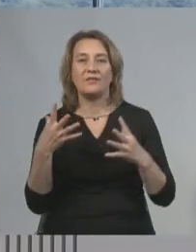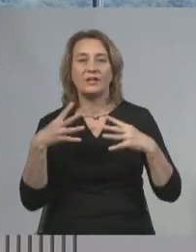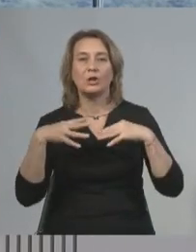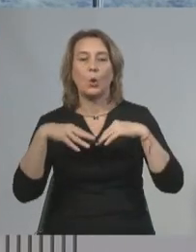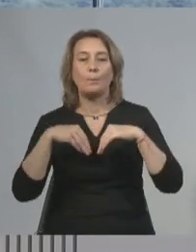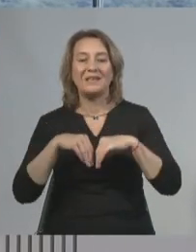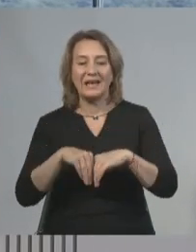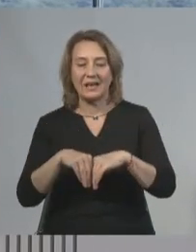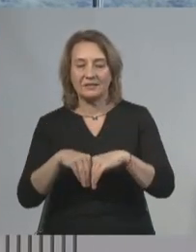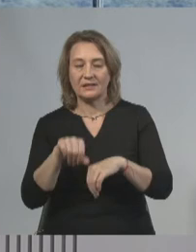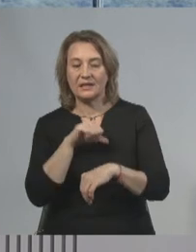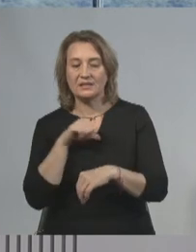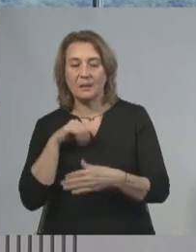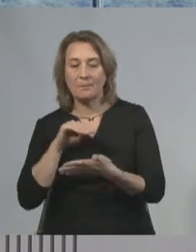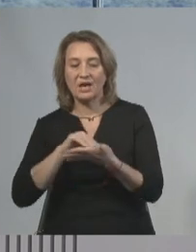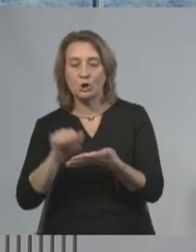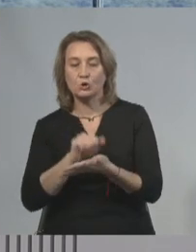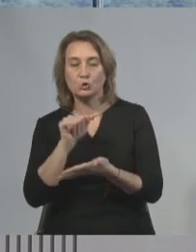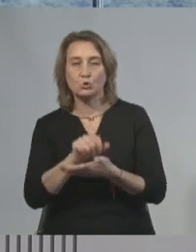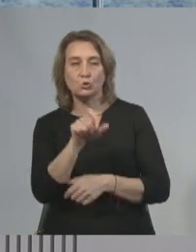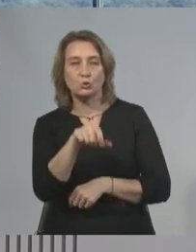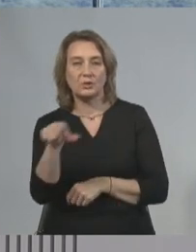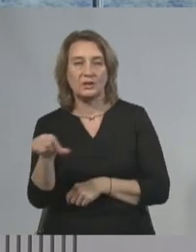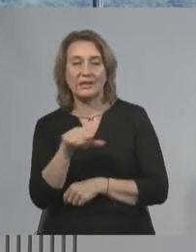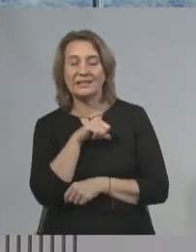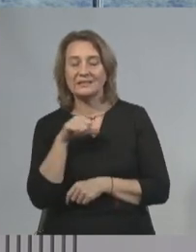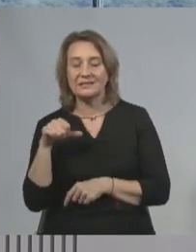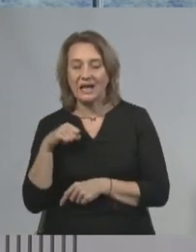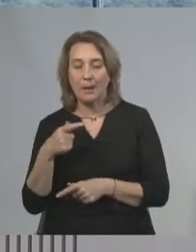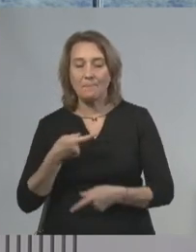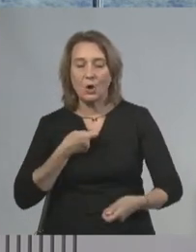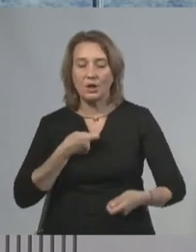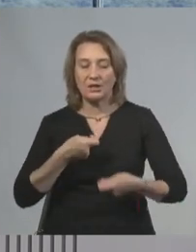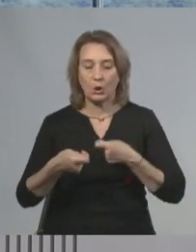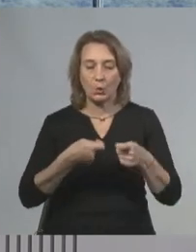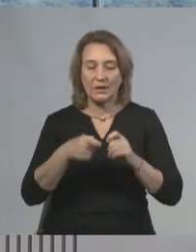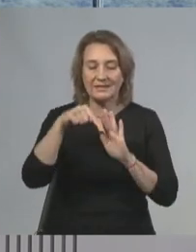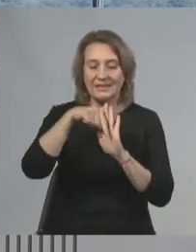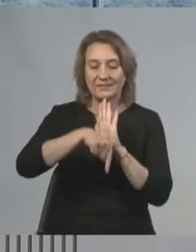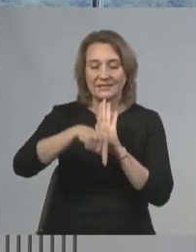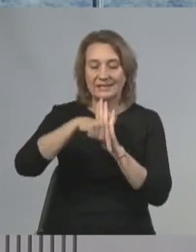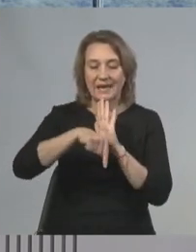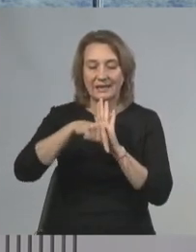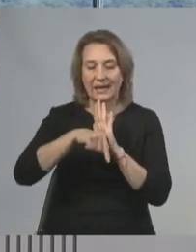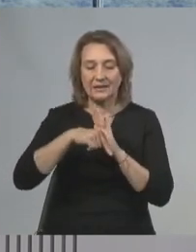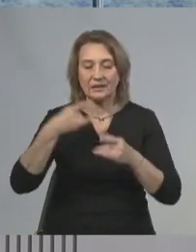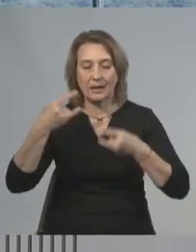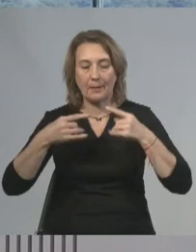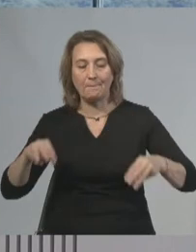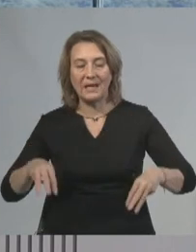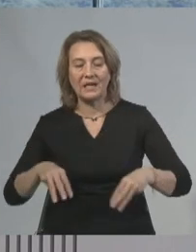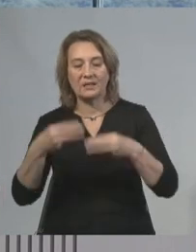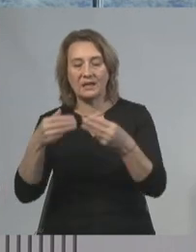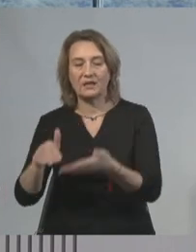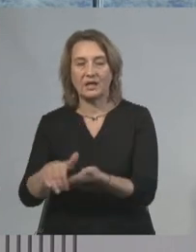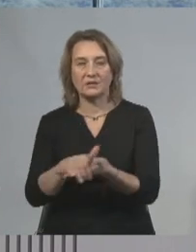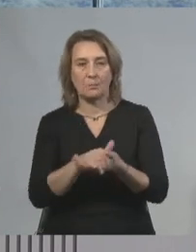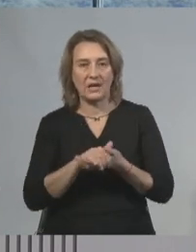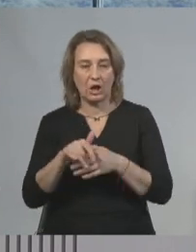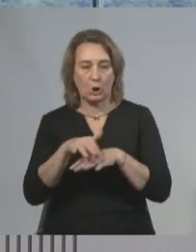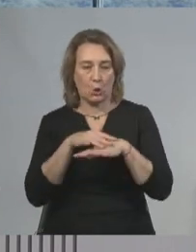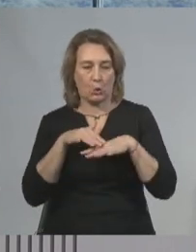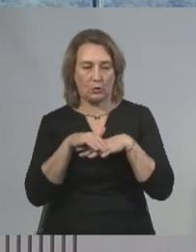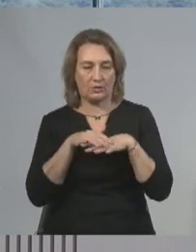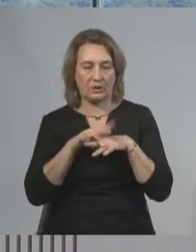uh repeat the question we are talking about self-regulation bodies inside the media community